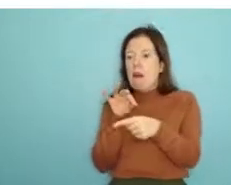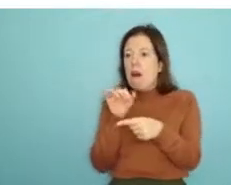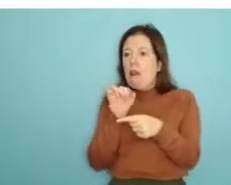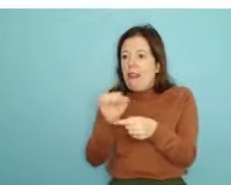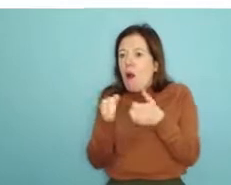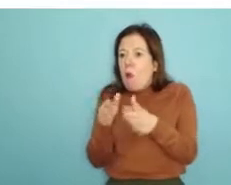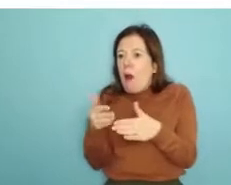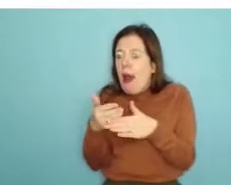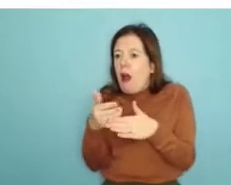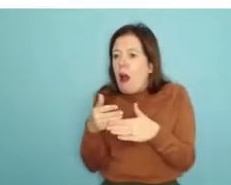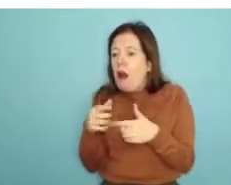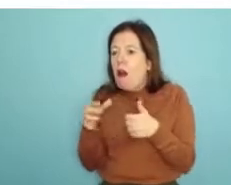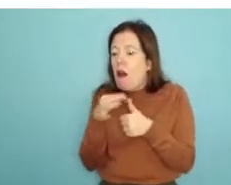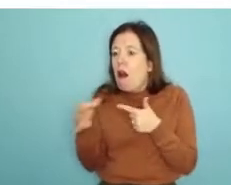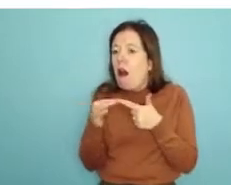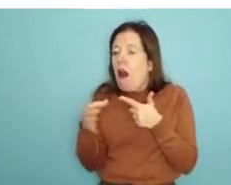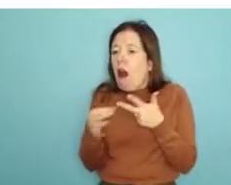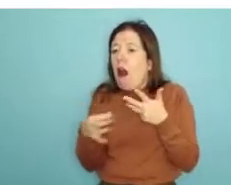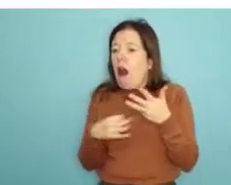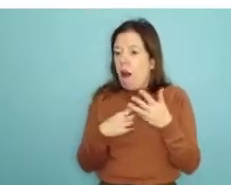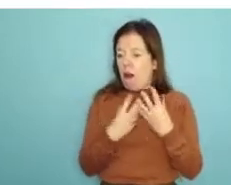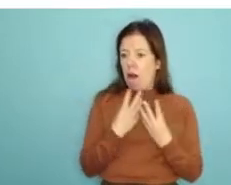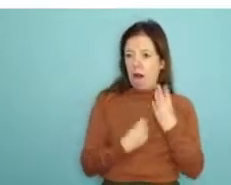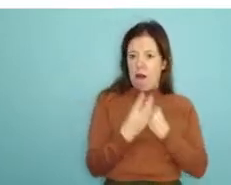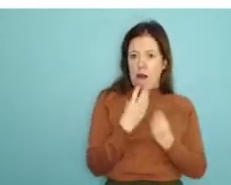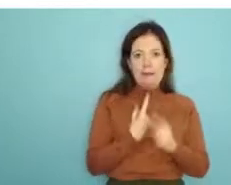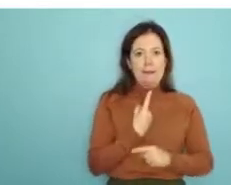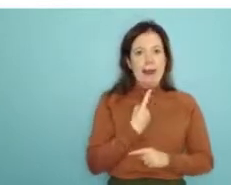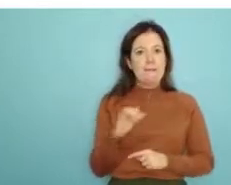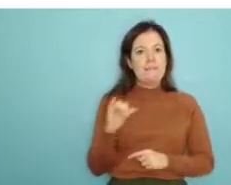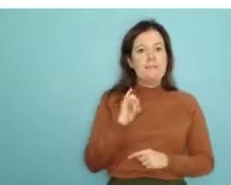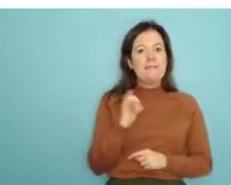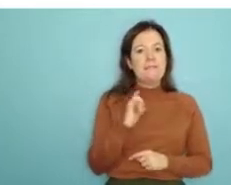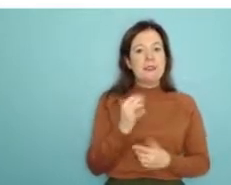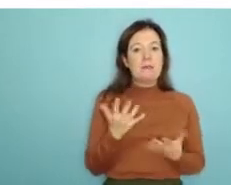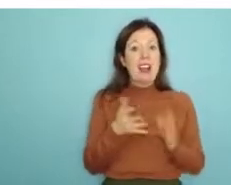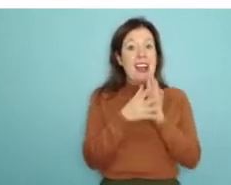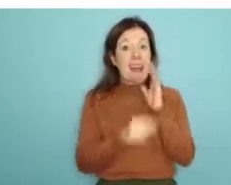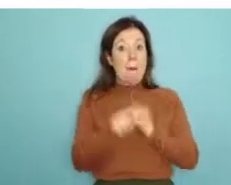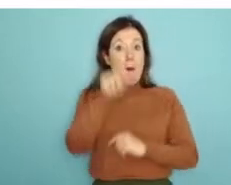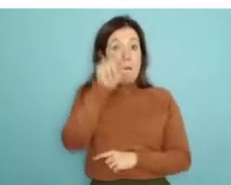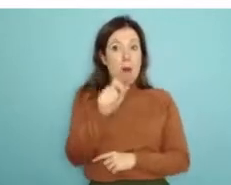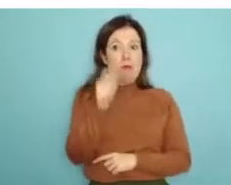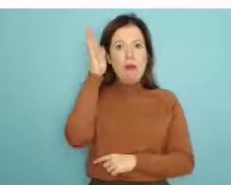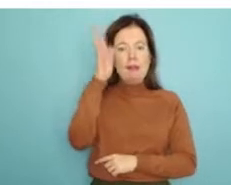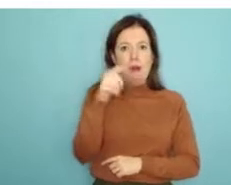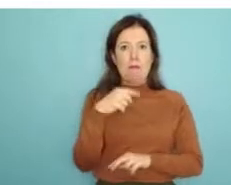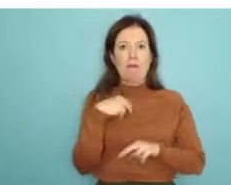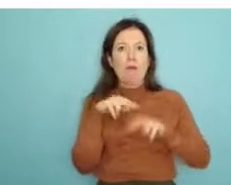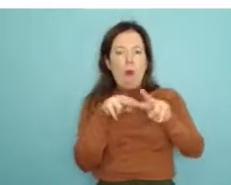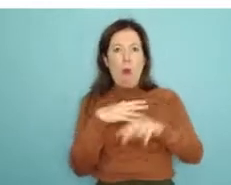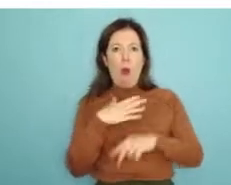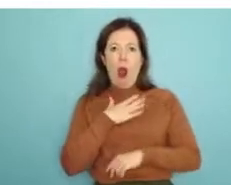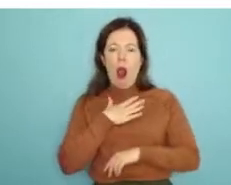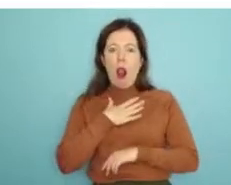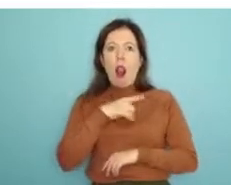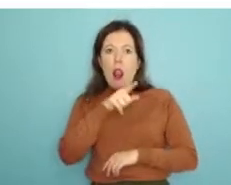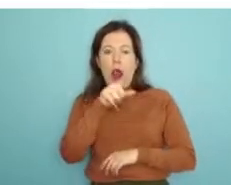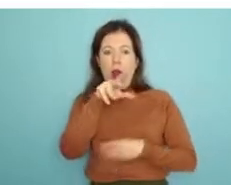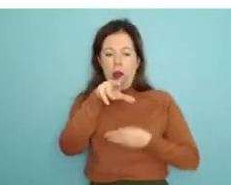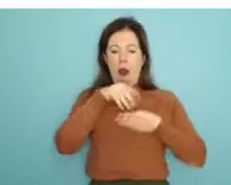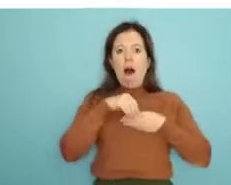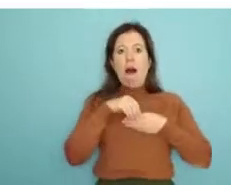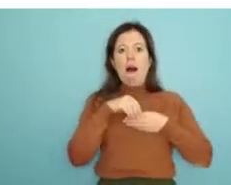And there's nothing stopping you from doing that. So if someone delivers a presentation in a really nice way, or some feedback in a way